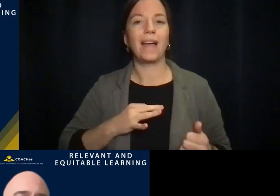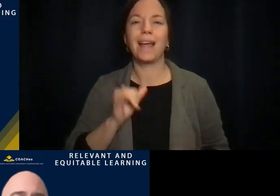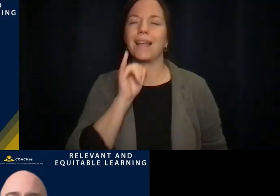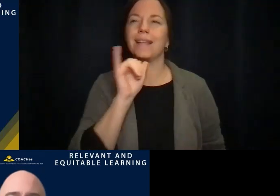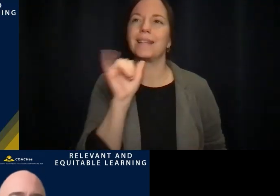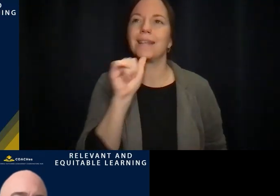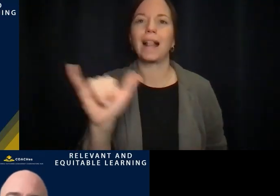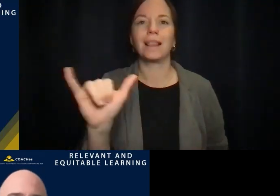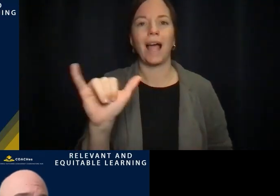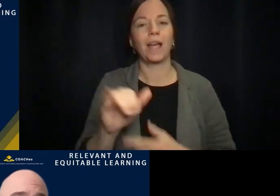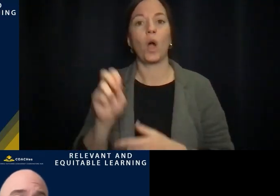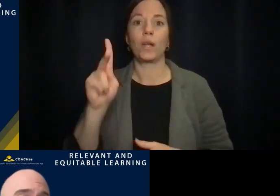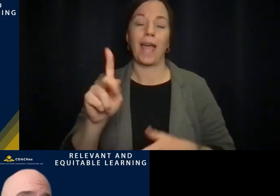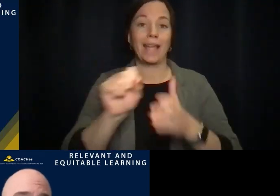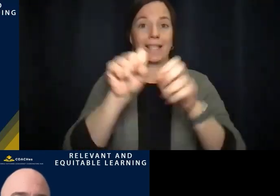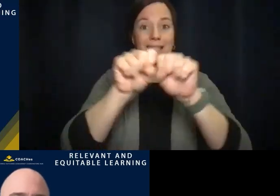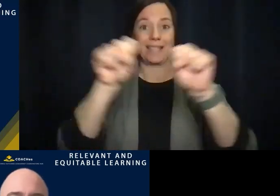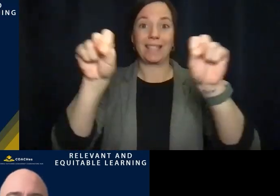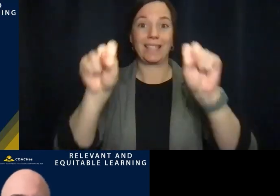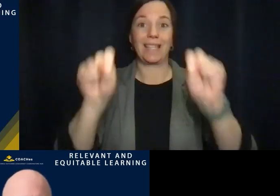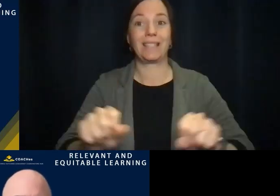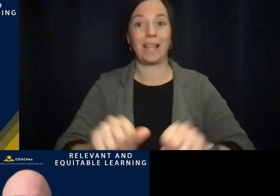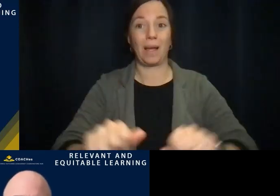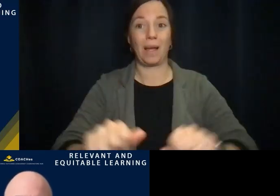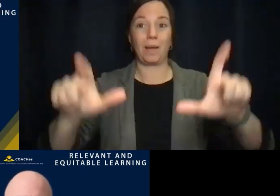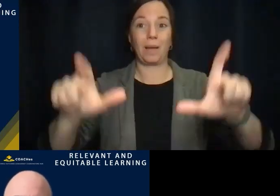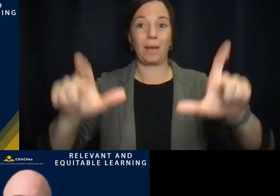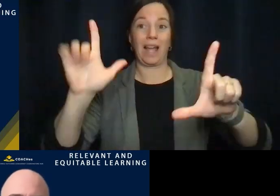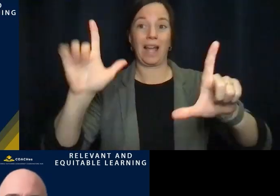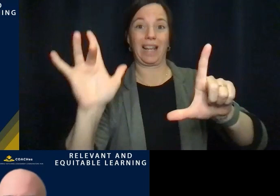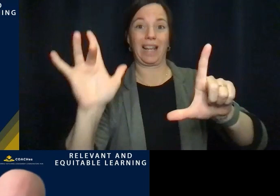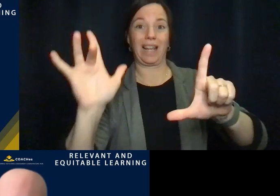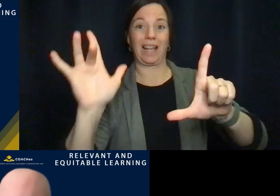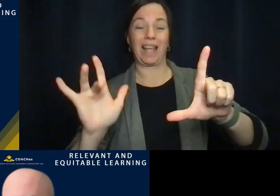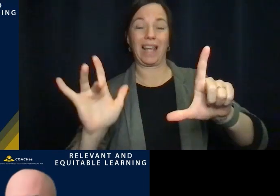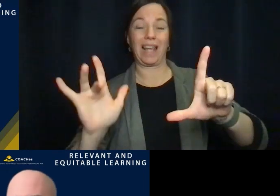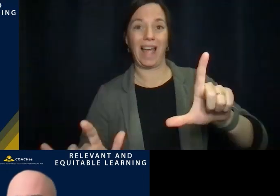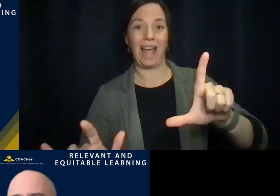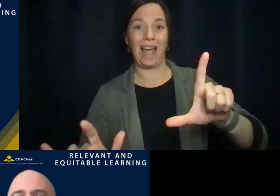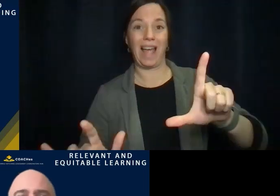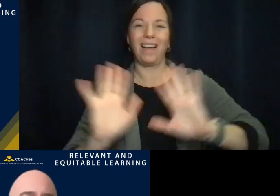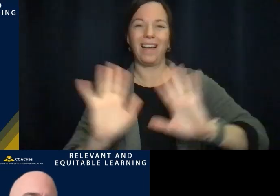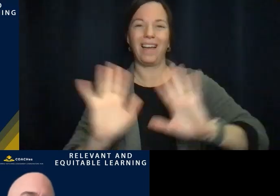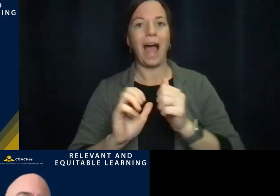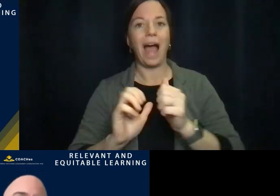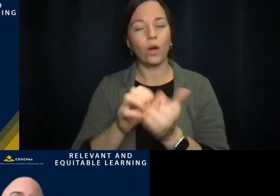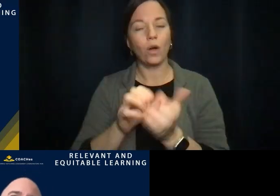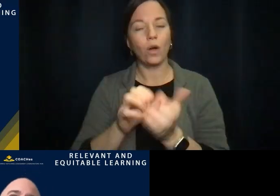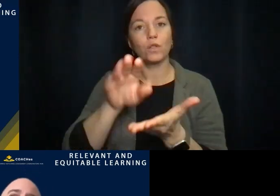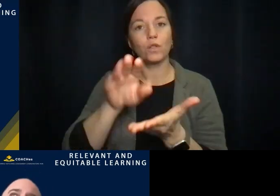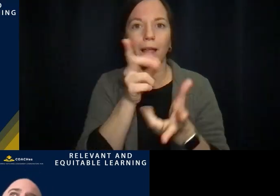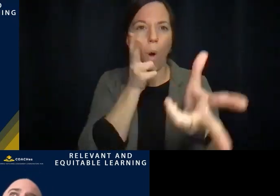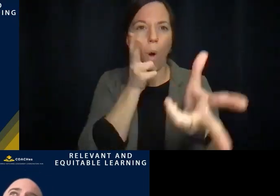not to go into a system, click 5,000 buttons and then get lost in a maze of trivia, but in a way where they can consume information and share, because that's